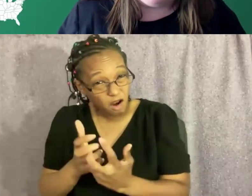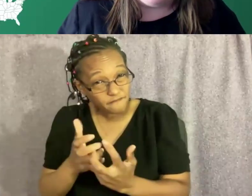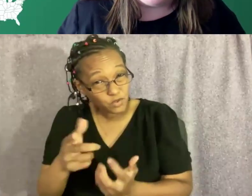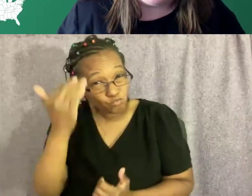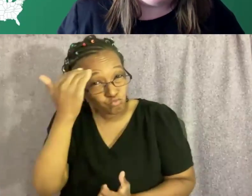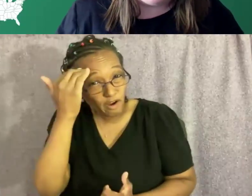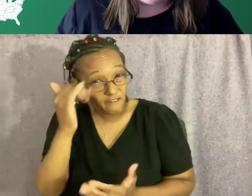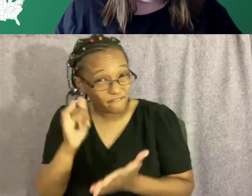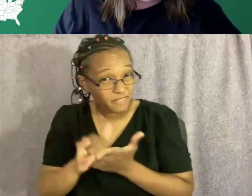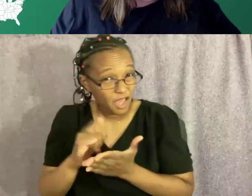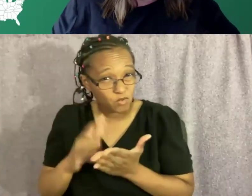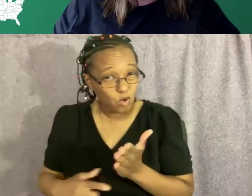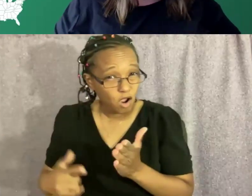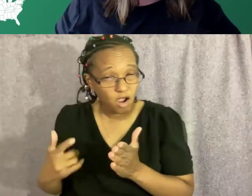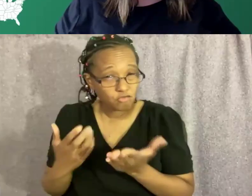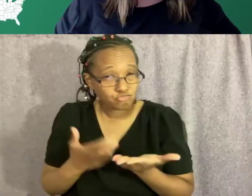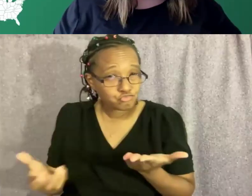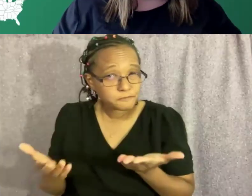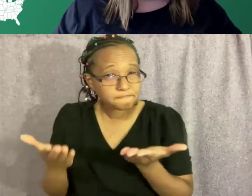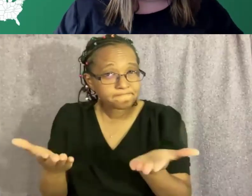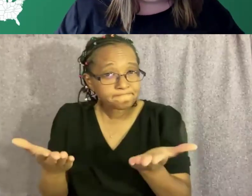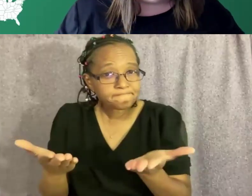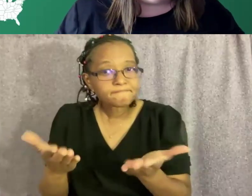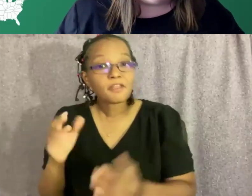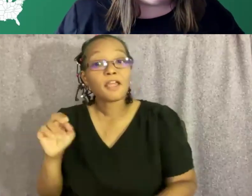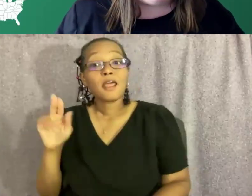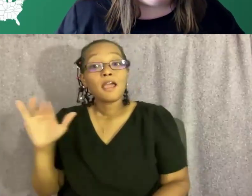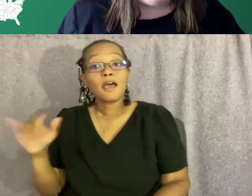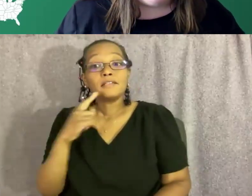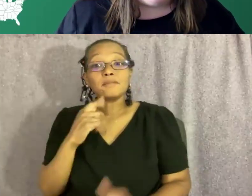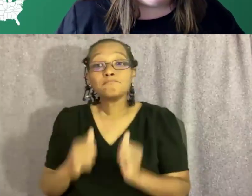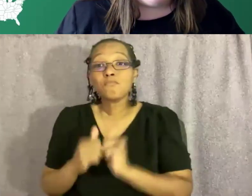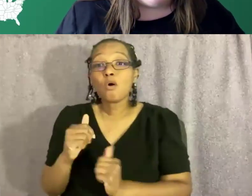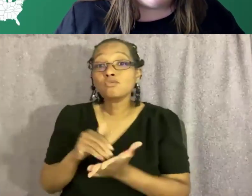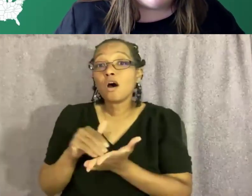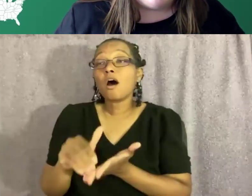person might turn to for that? Well, I think in most cases,